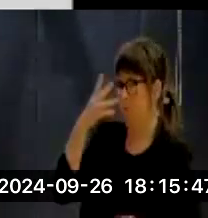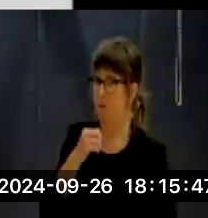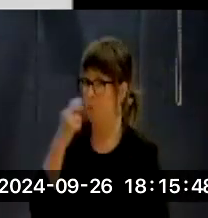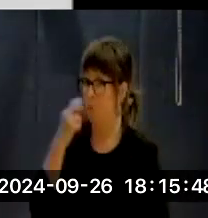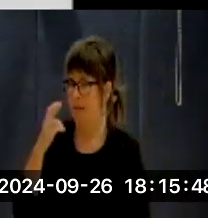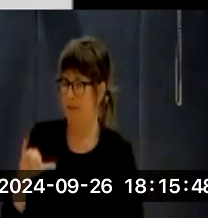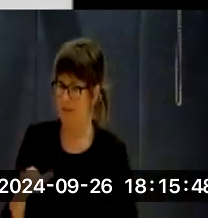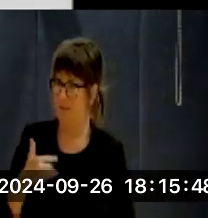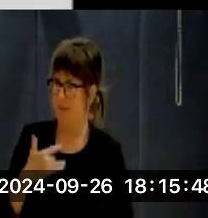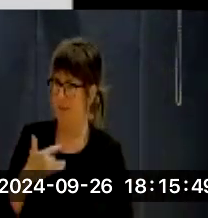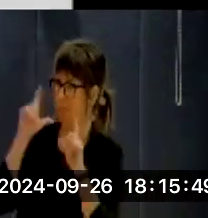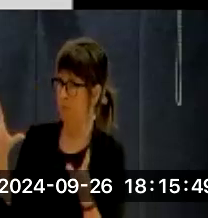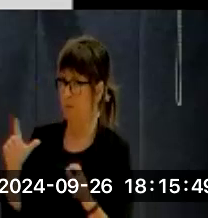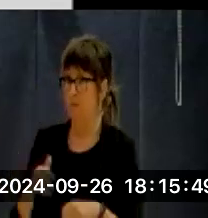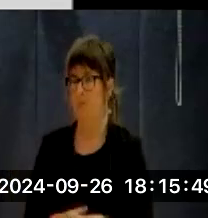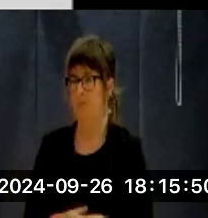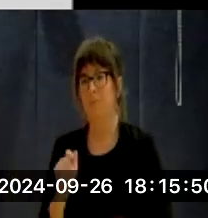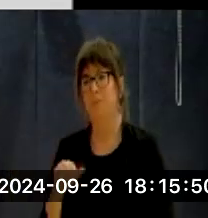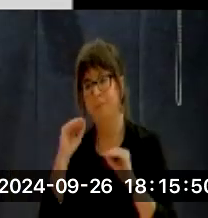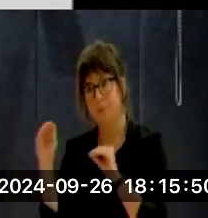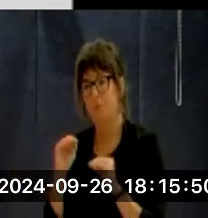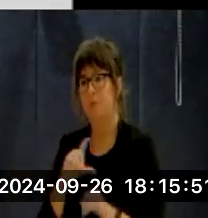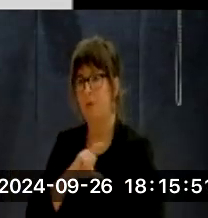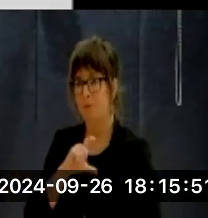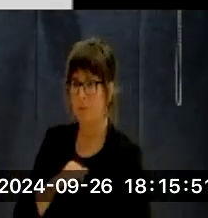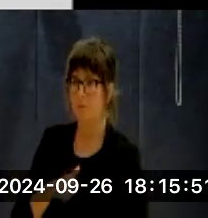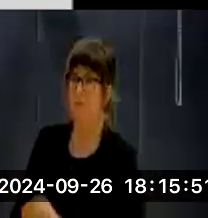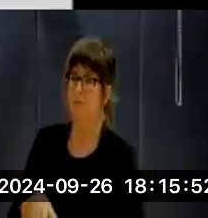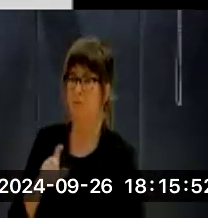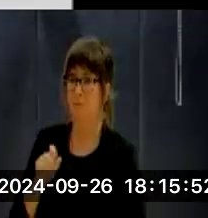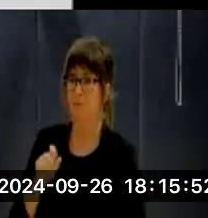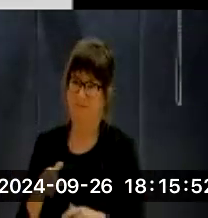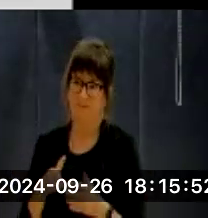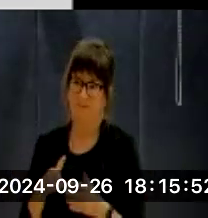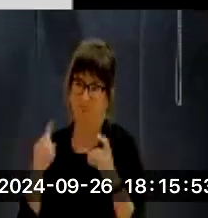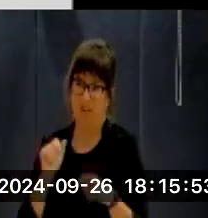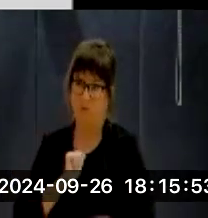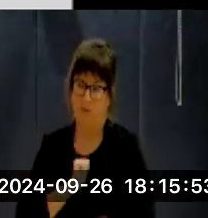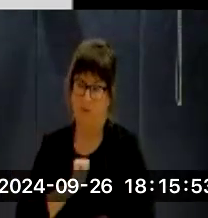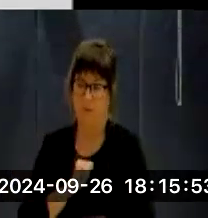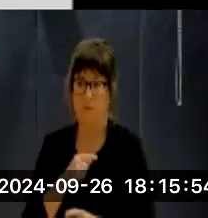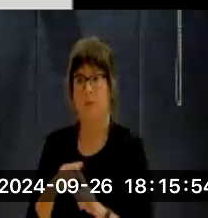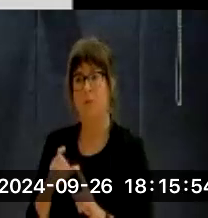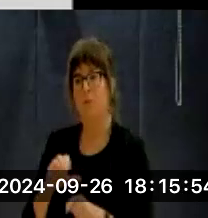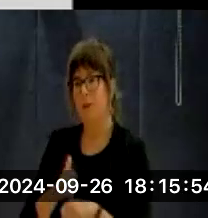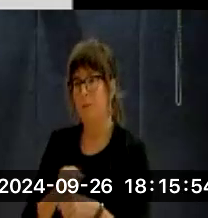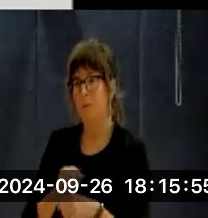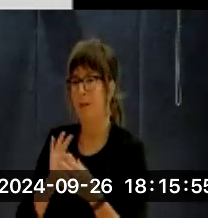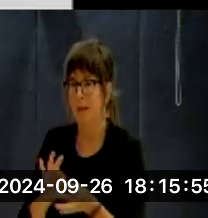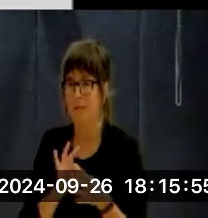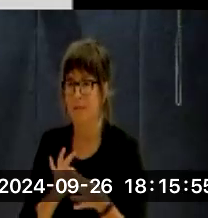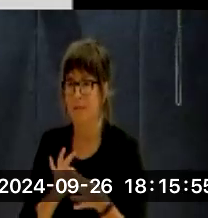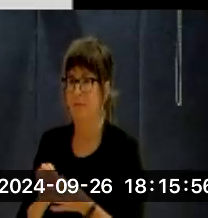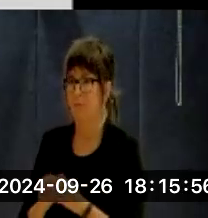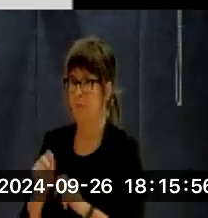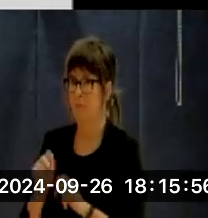we need to educate law enforcement, we need to educate ourselves. And finally, we need to create more alliances. And this is where it's really